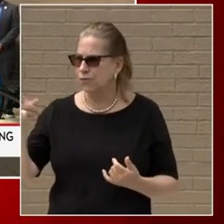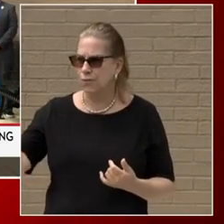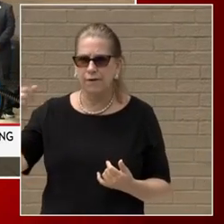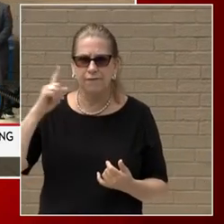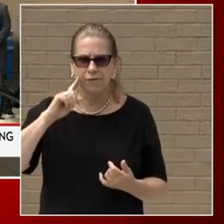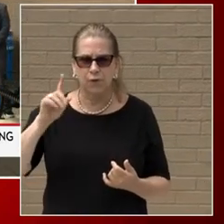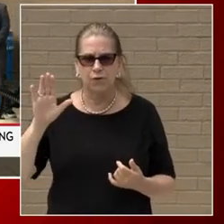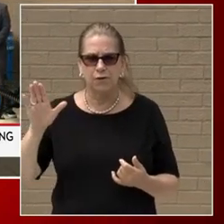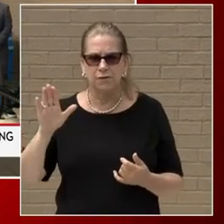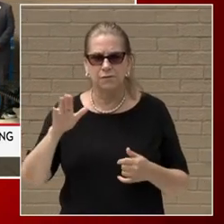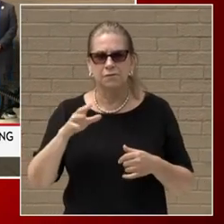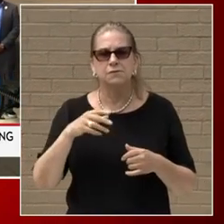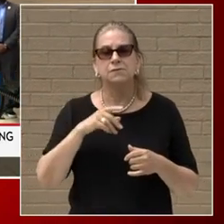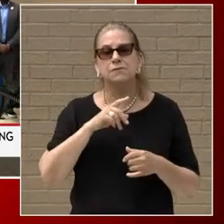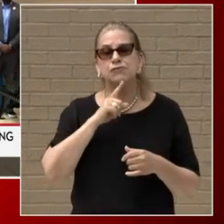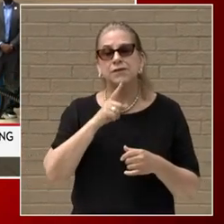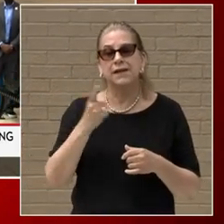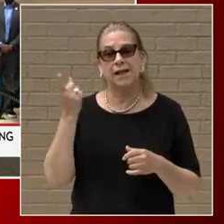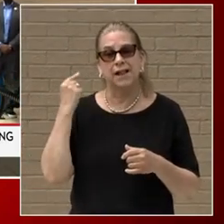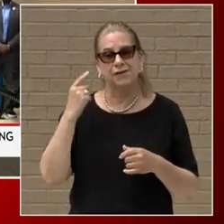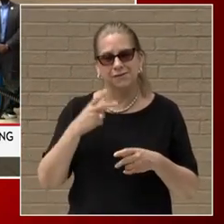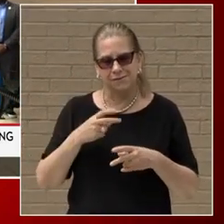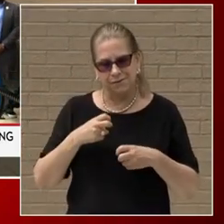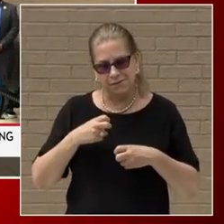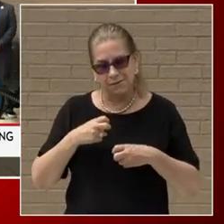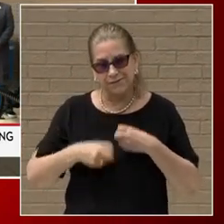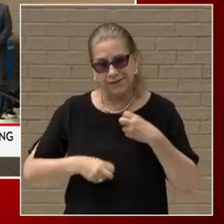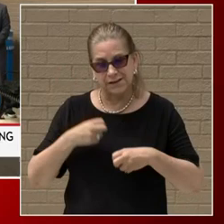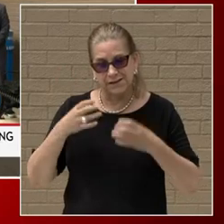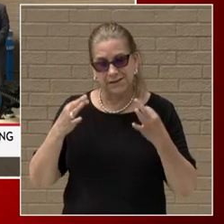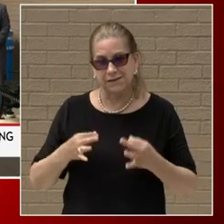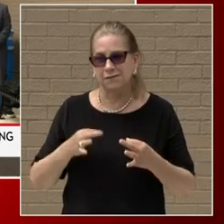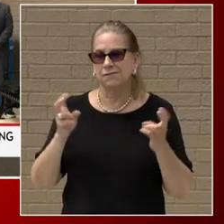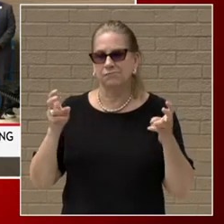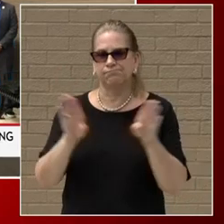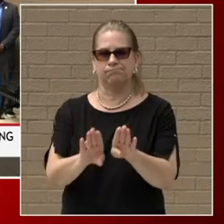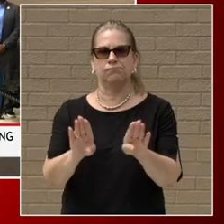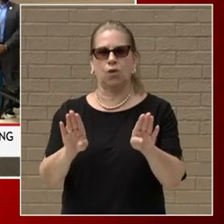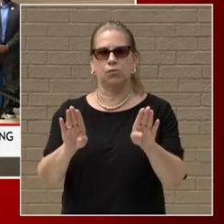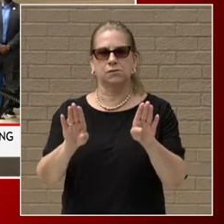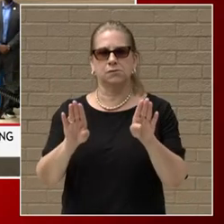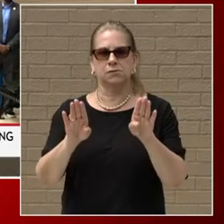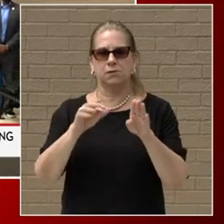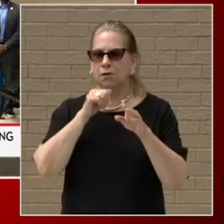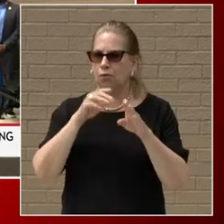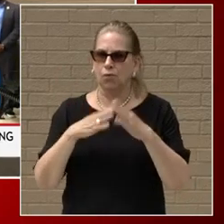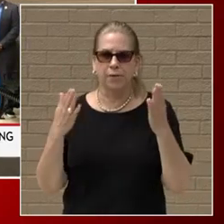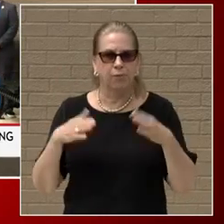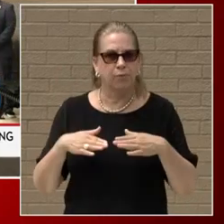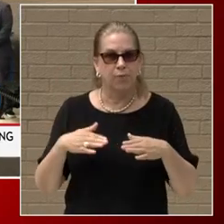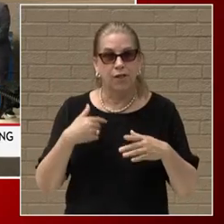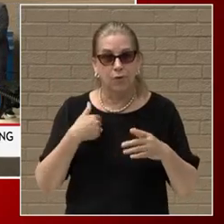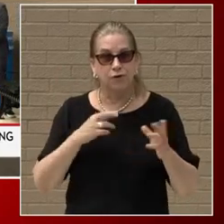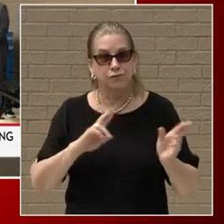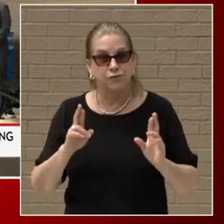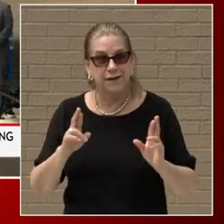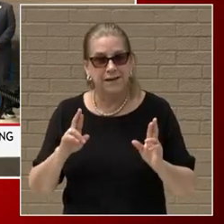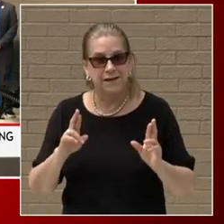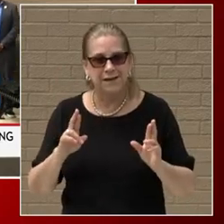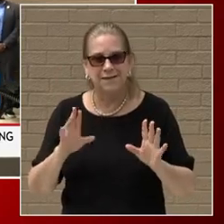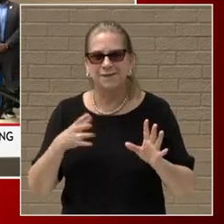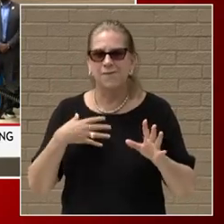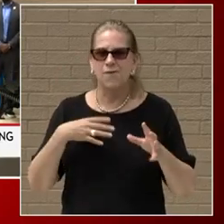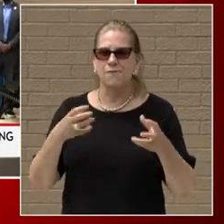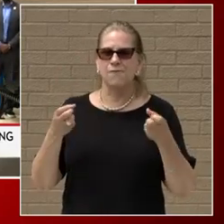tough decision for us last year not to open our pools. As I mentioned, we were ready. Our teams went